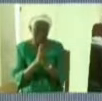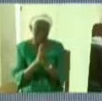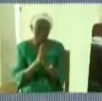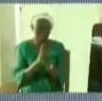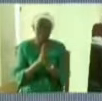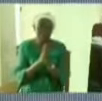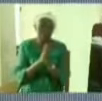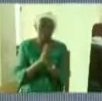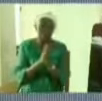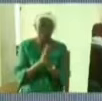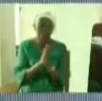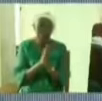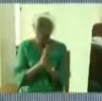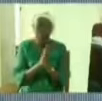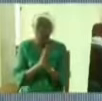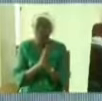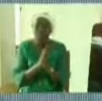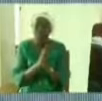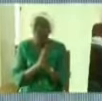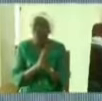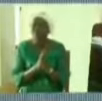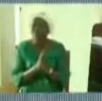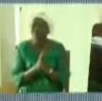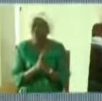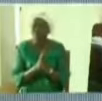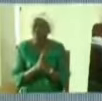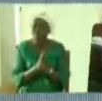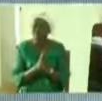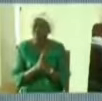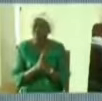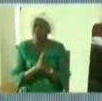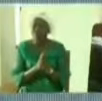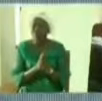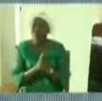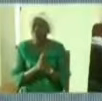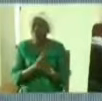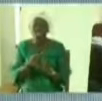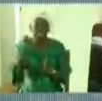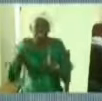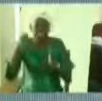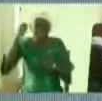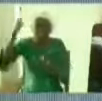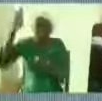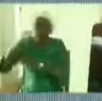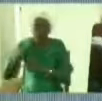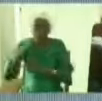country to pray. He said, my people,